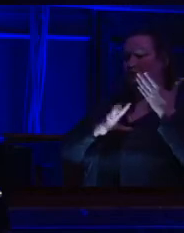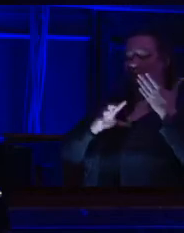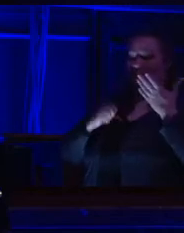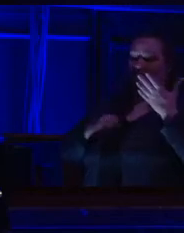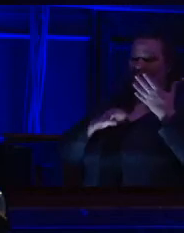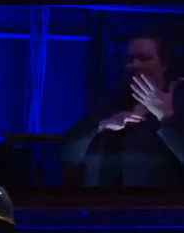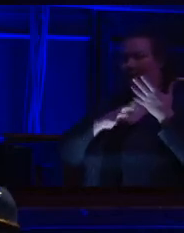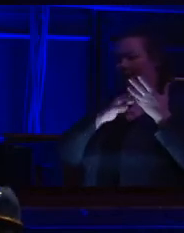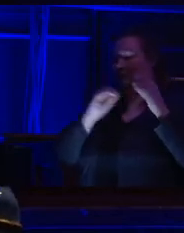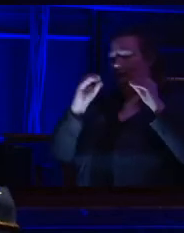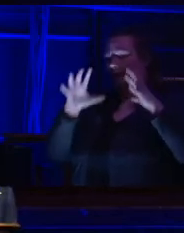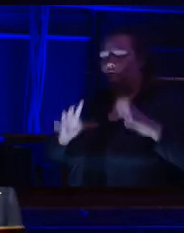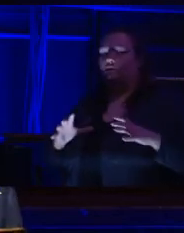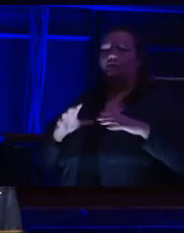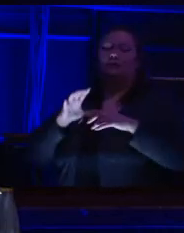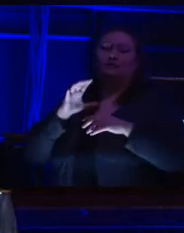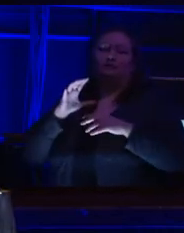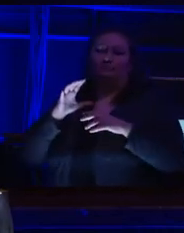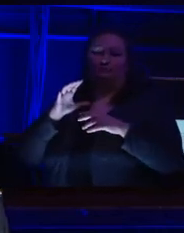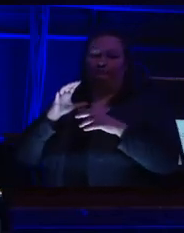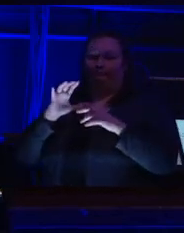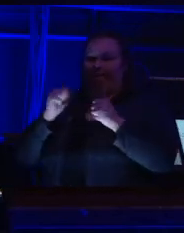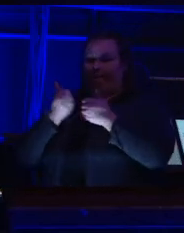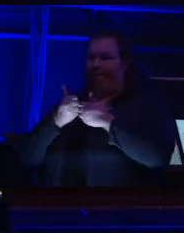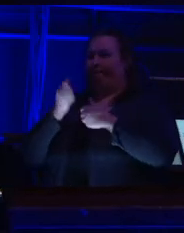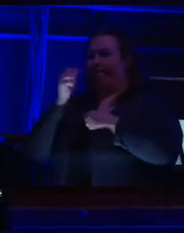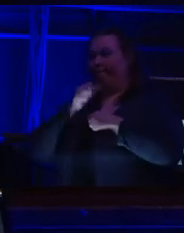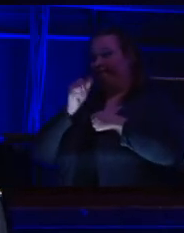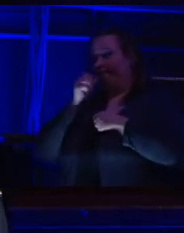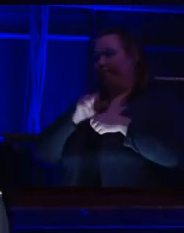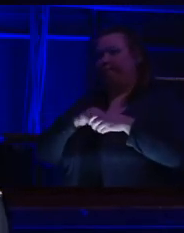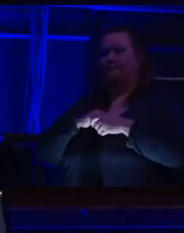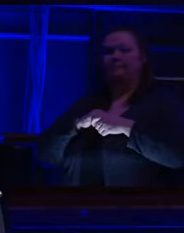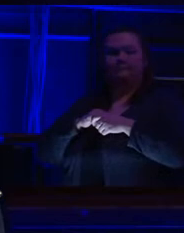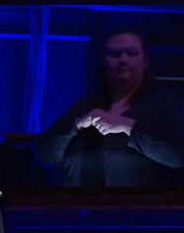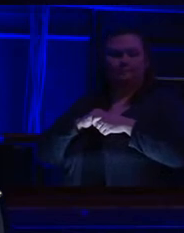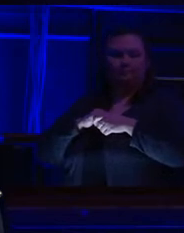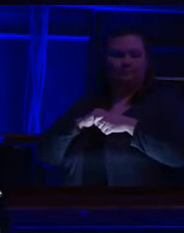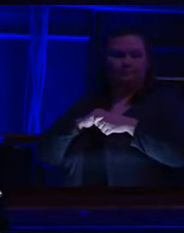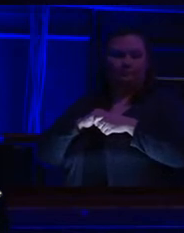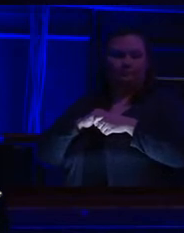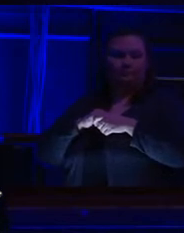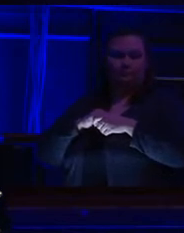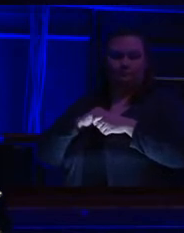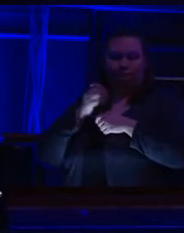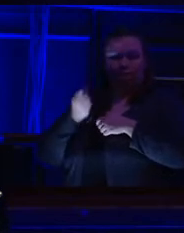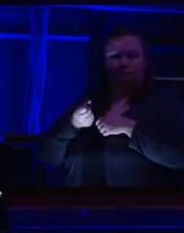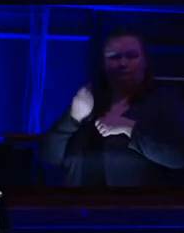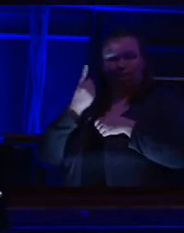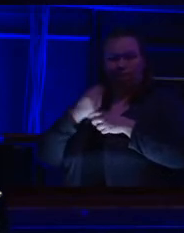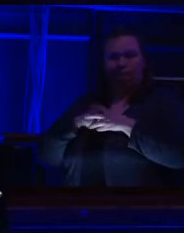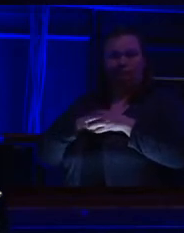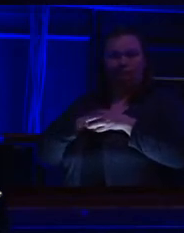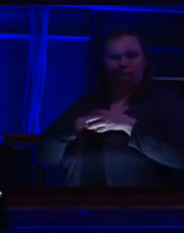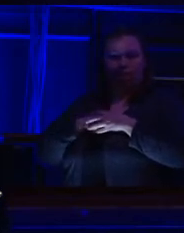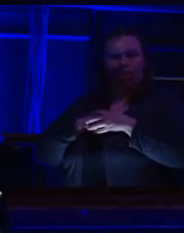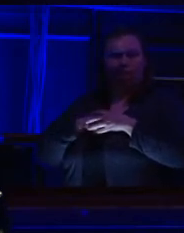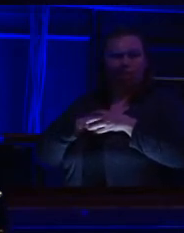staff, and faculty face every day. I understand.